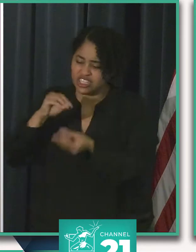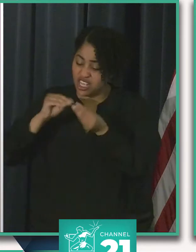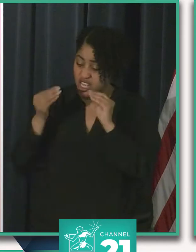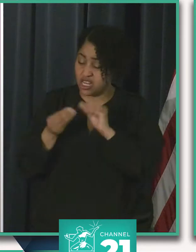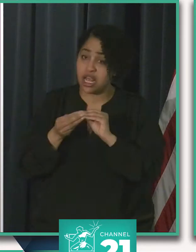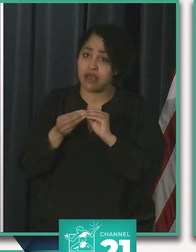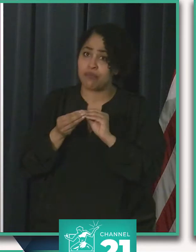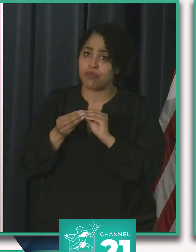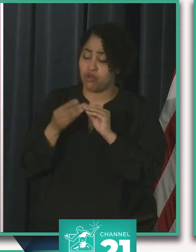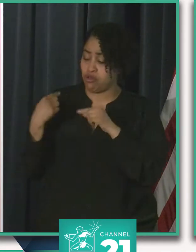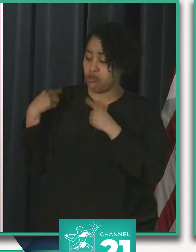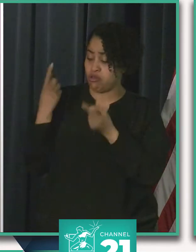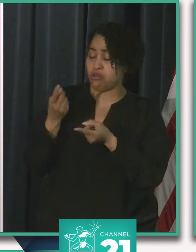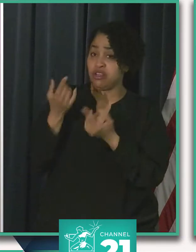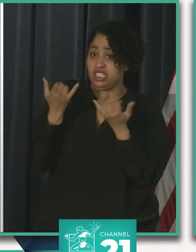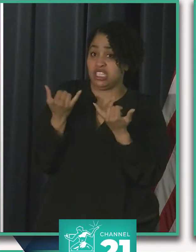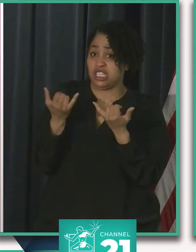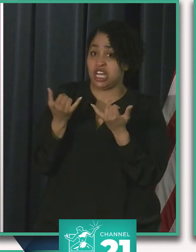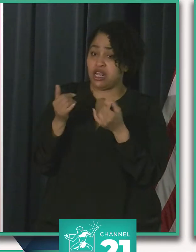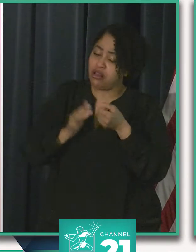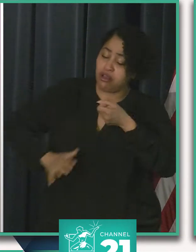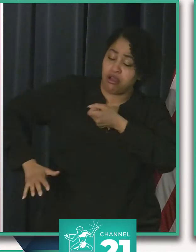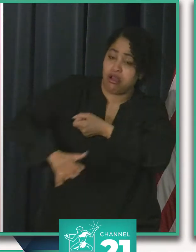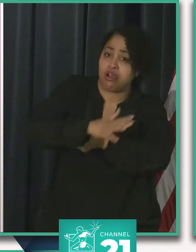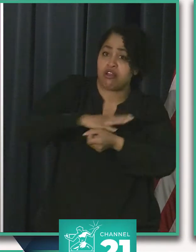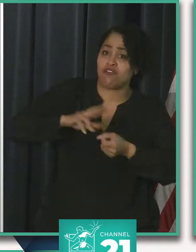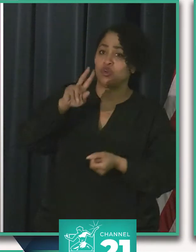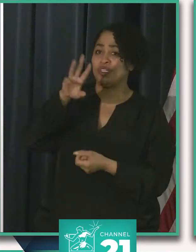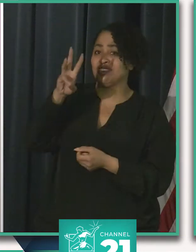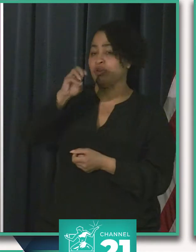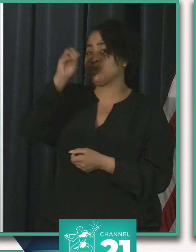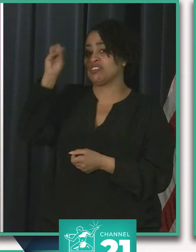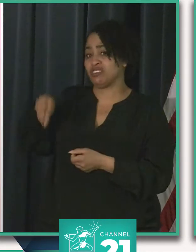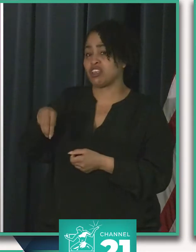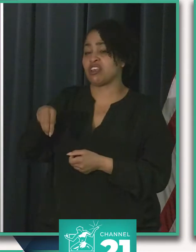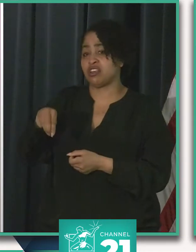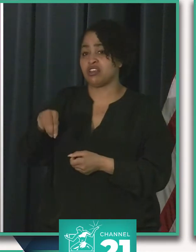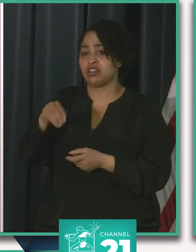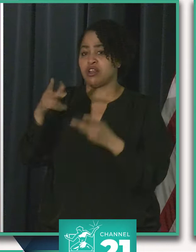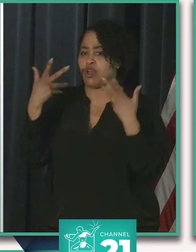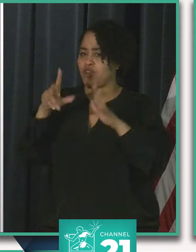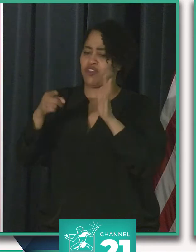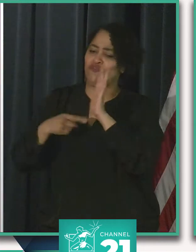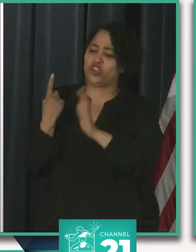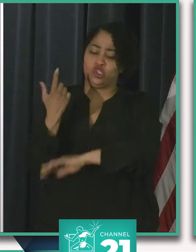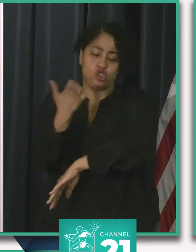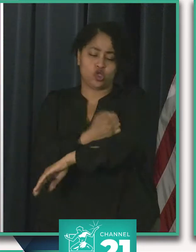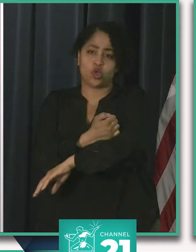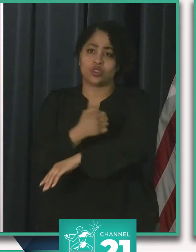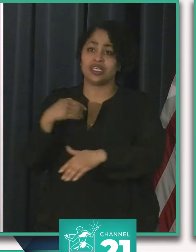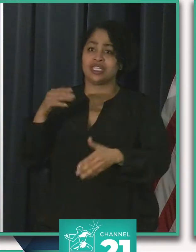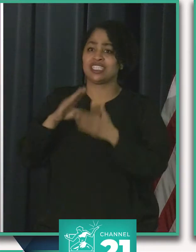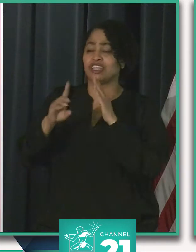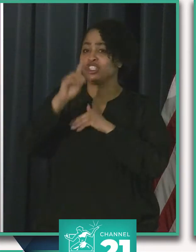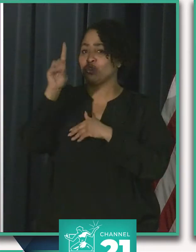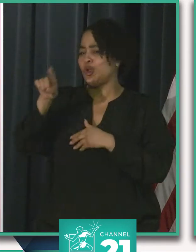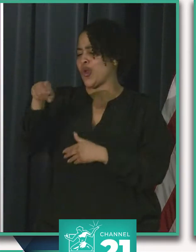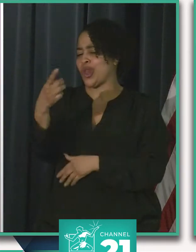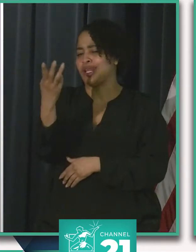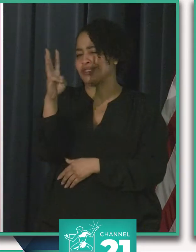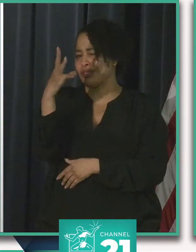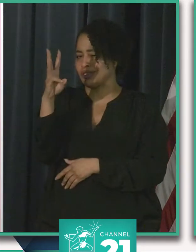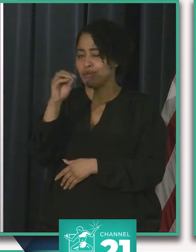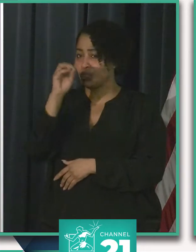one dose as of today across the state is 26%. In the city of Detroit, it's only